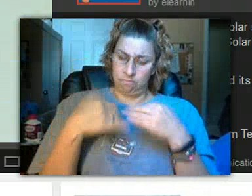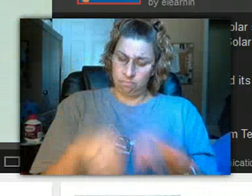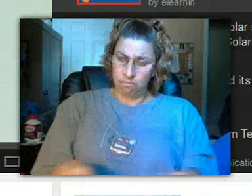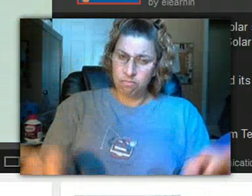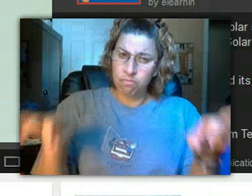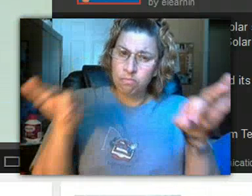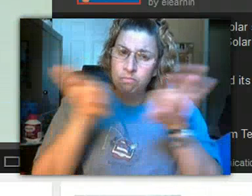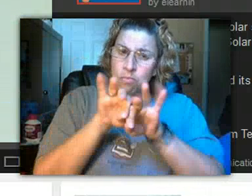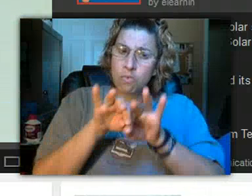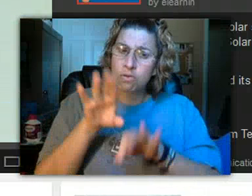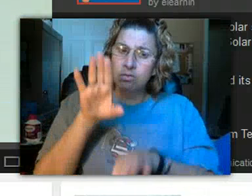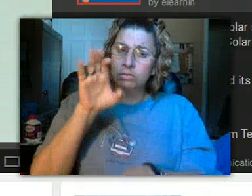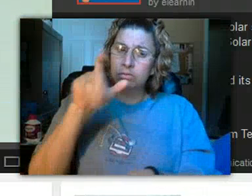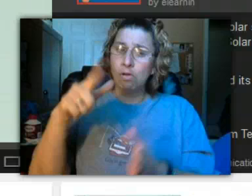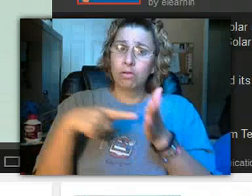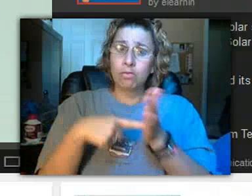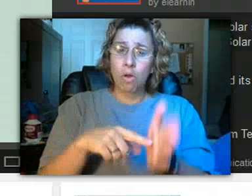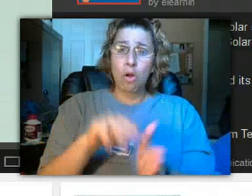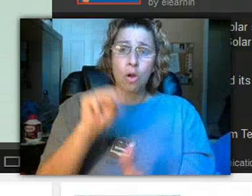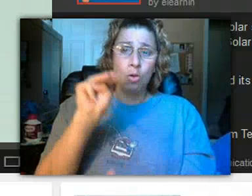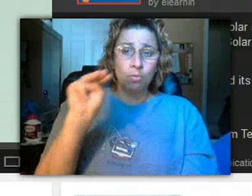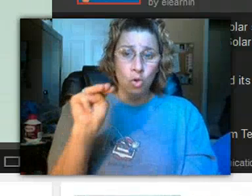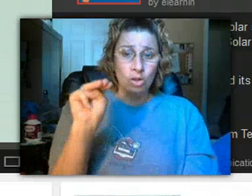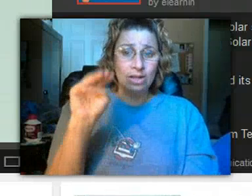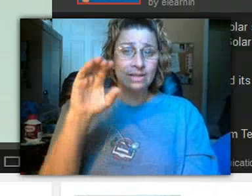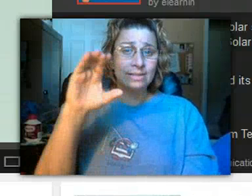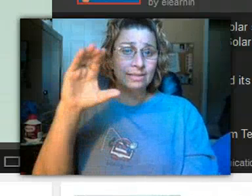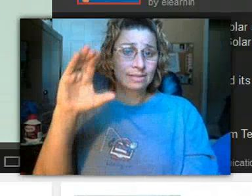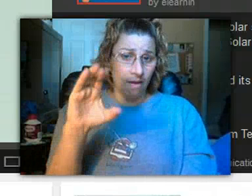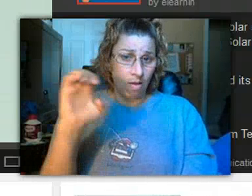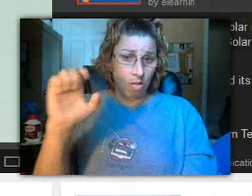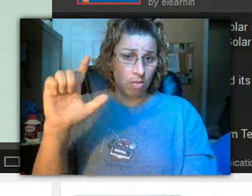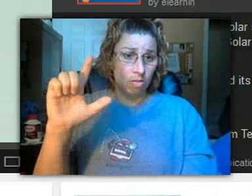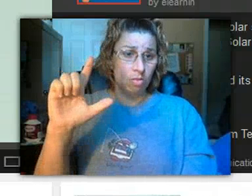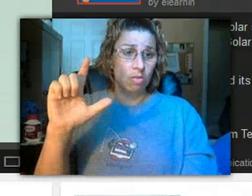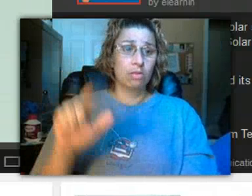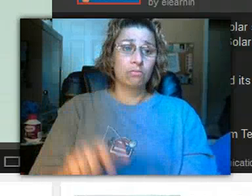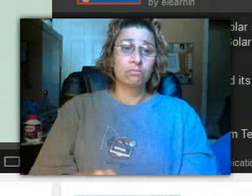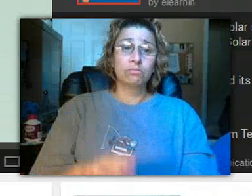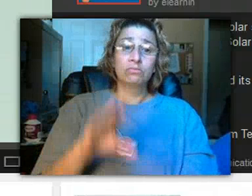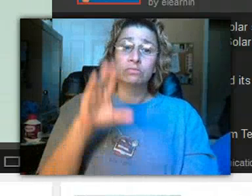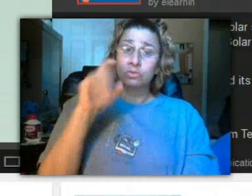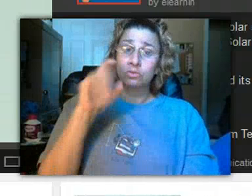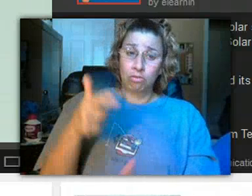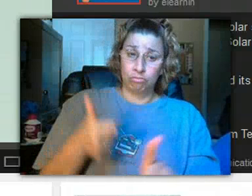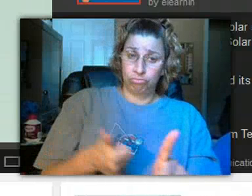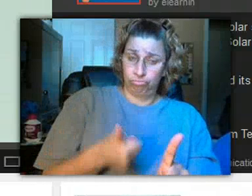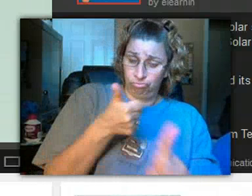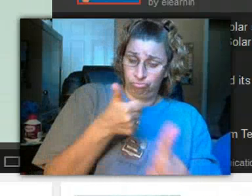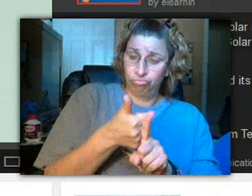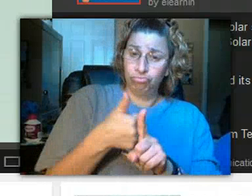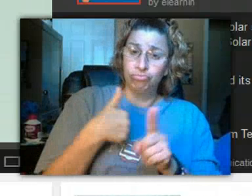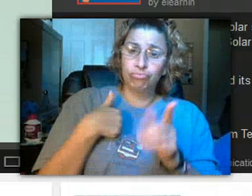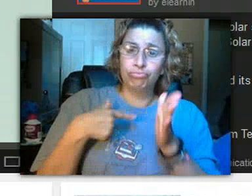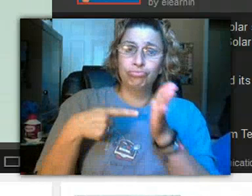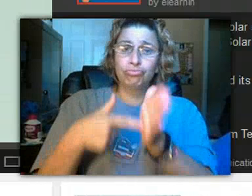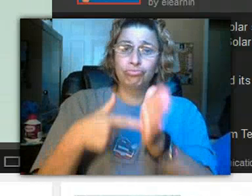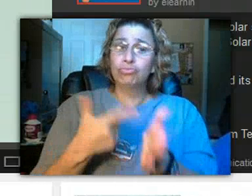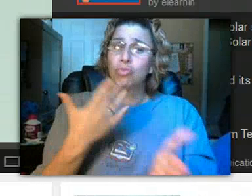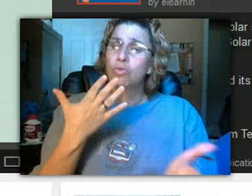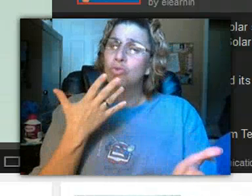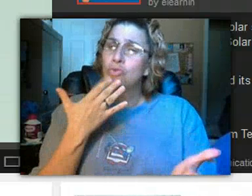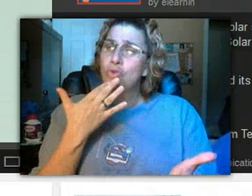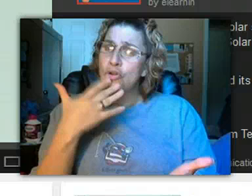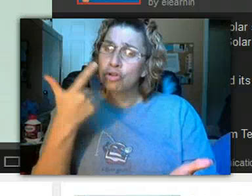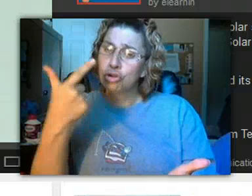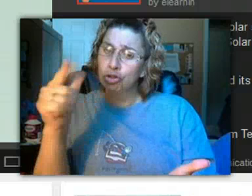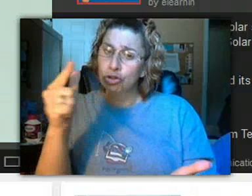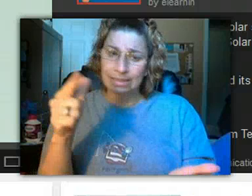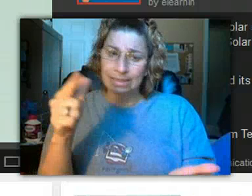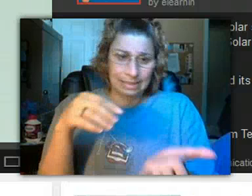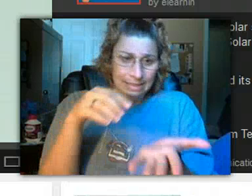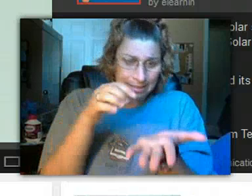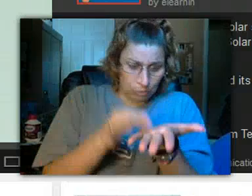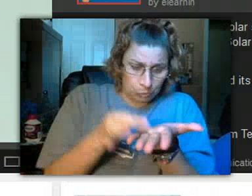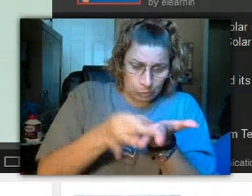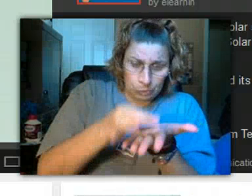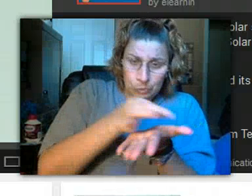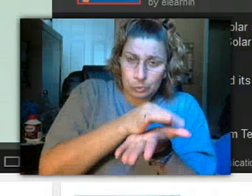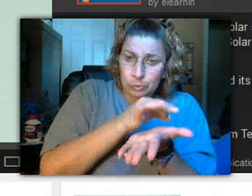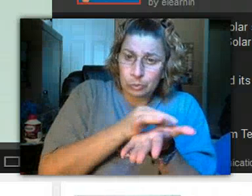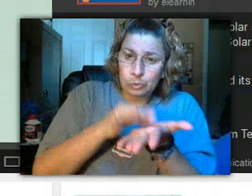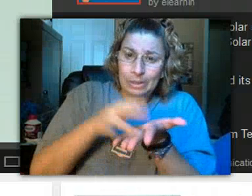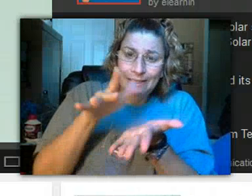called mesophyll cells. These cells contain a green-colored component called chloroplast. This chloroplast